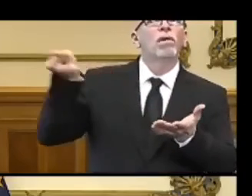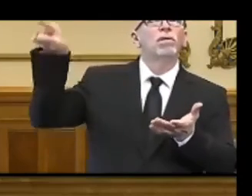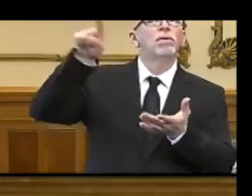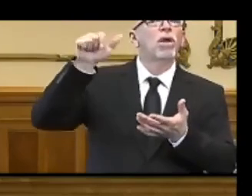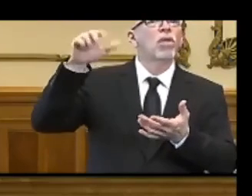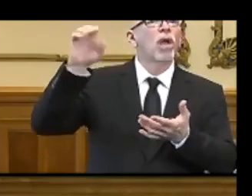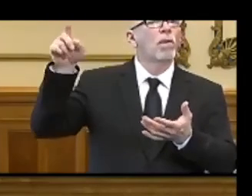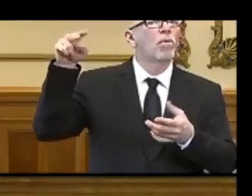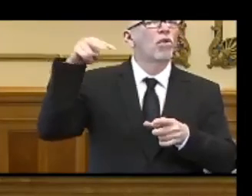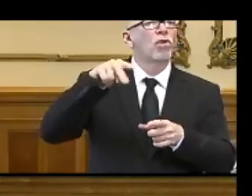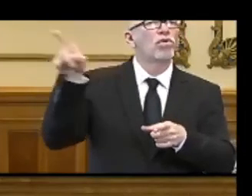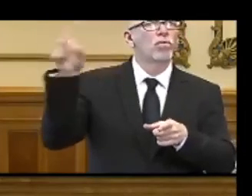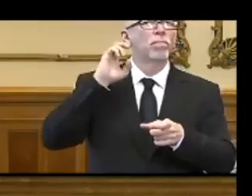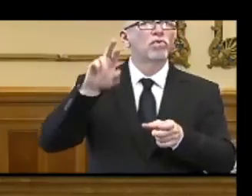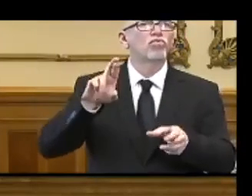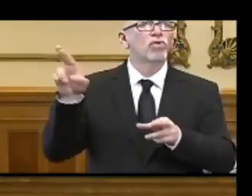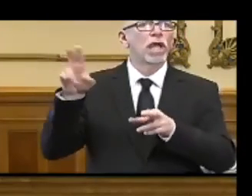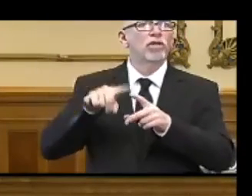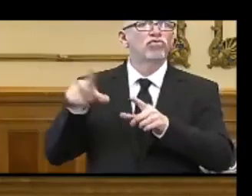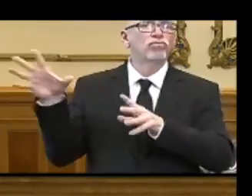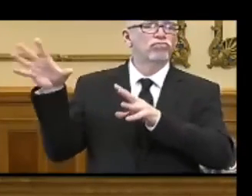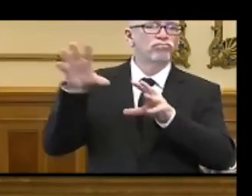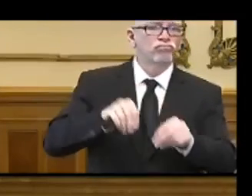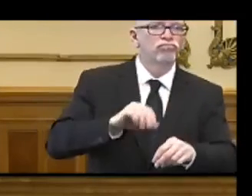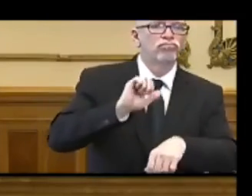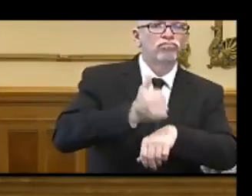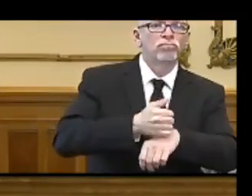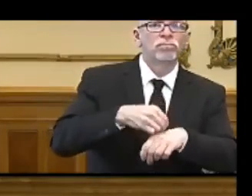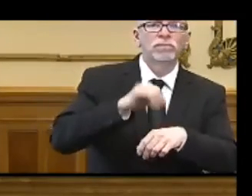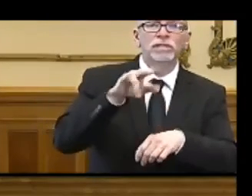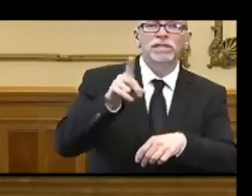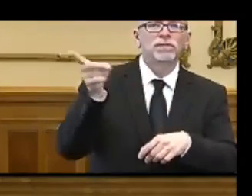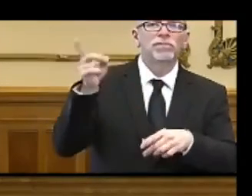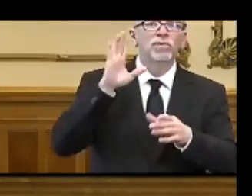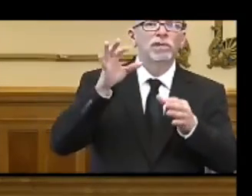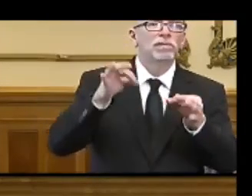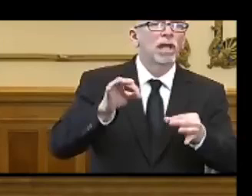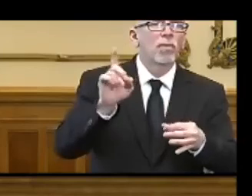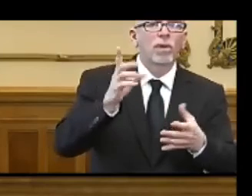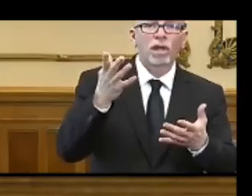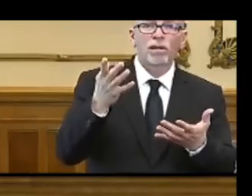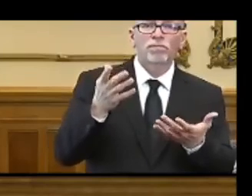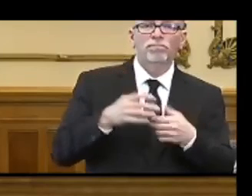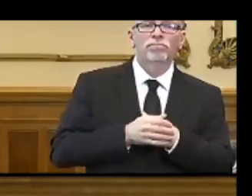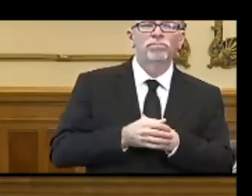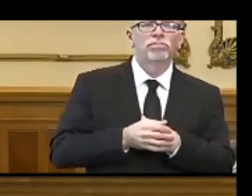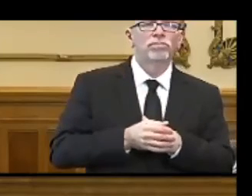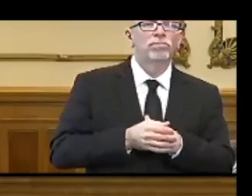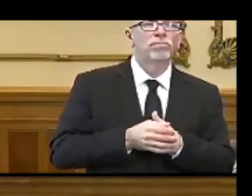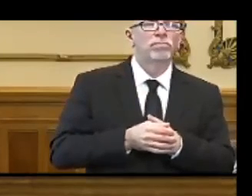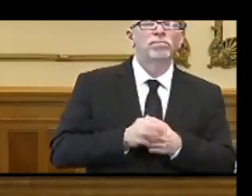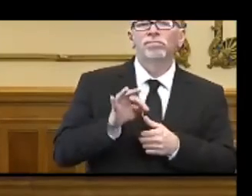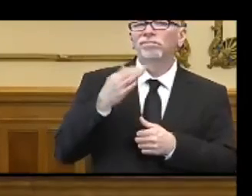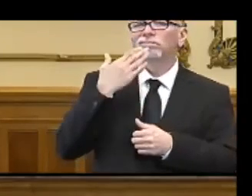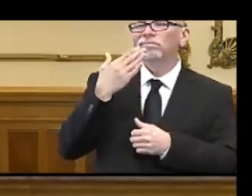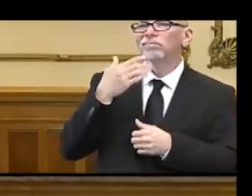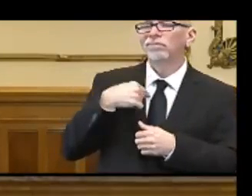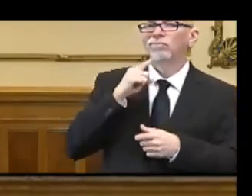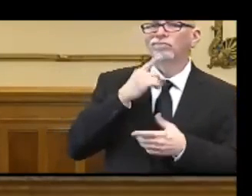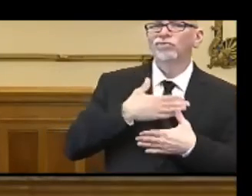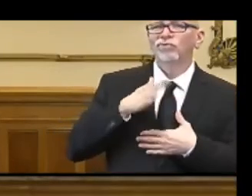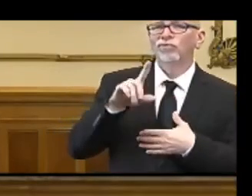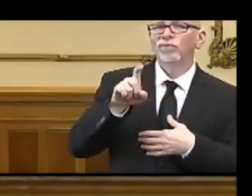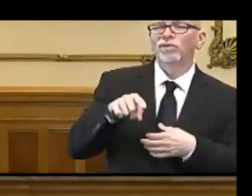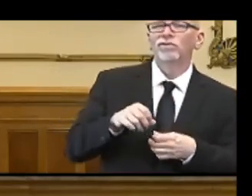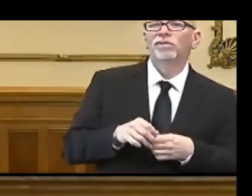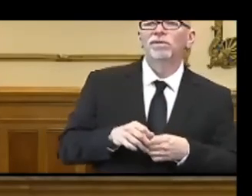when they'll be ready to make expansion or location decisions anywhere, much less here? Thank you. I appreciate the question,